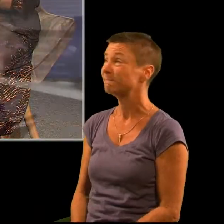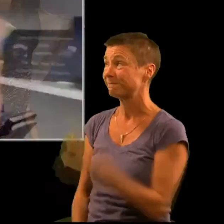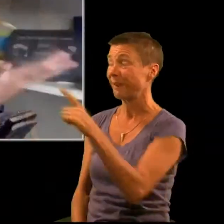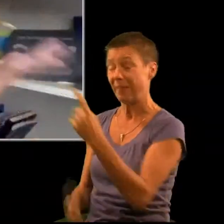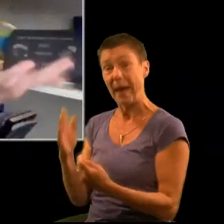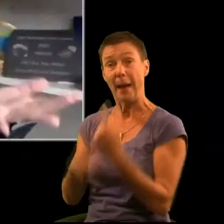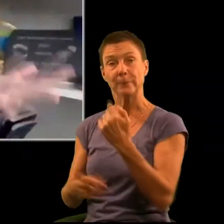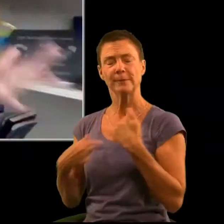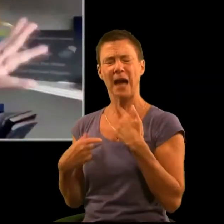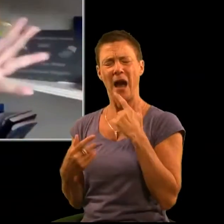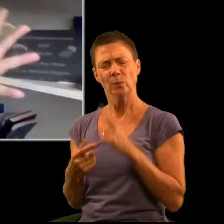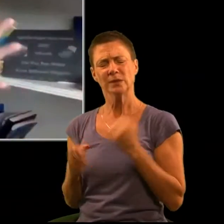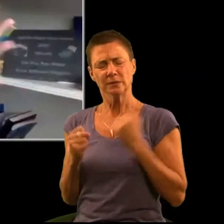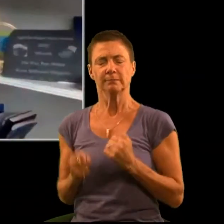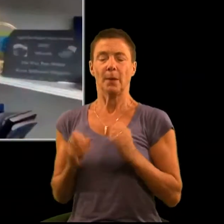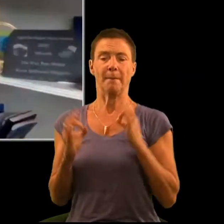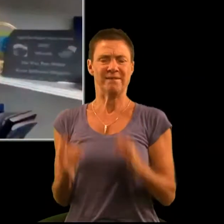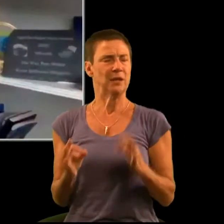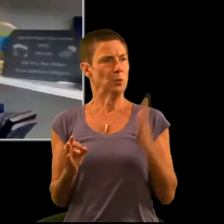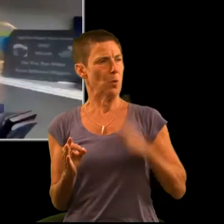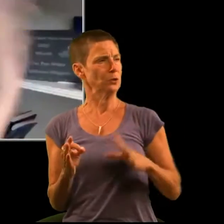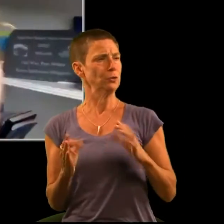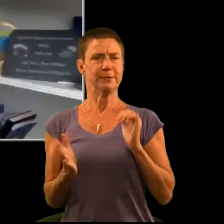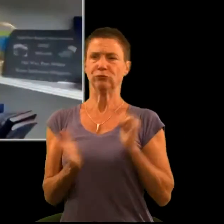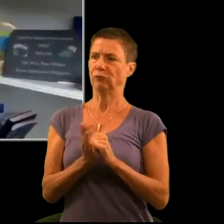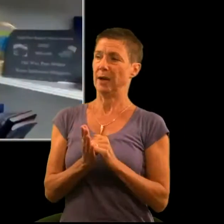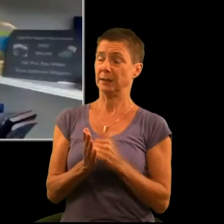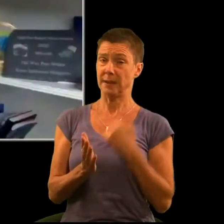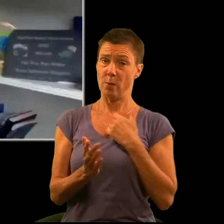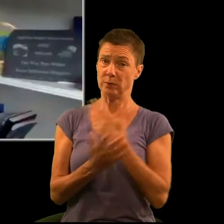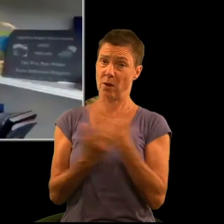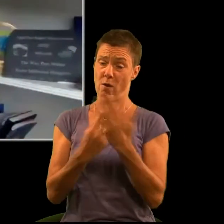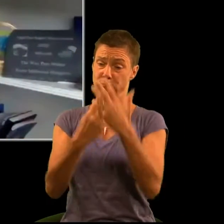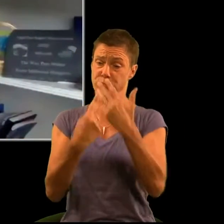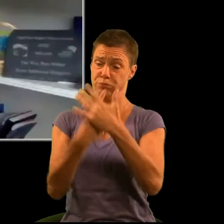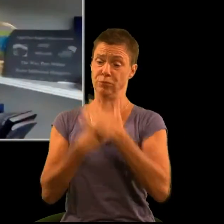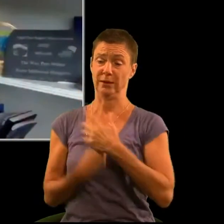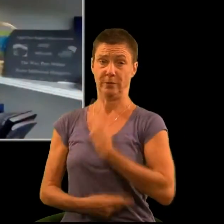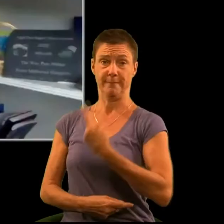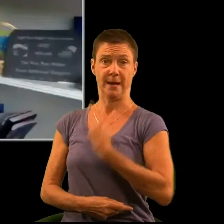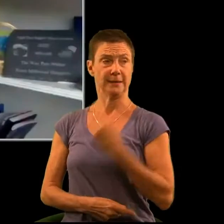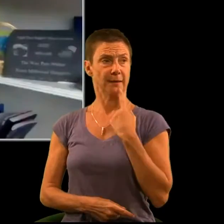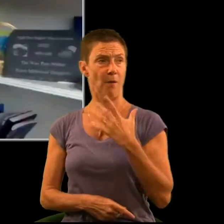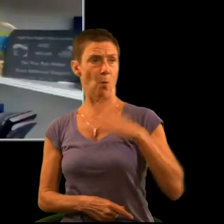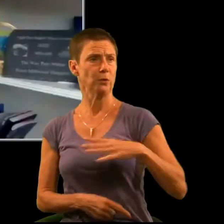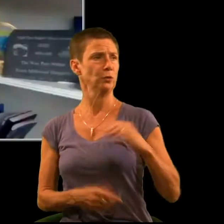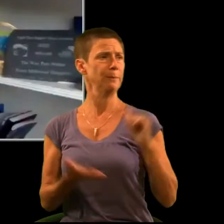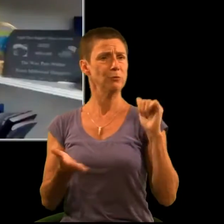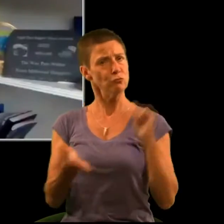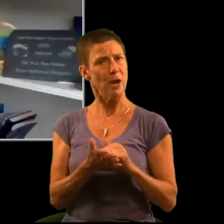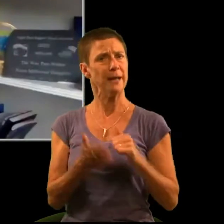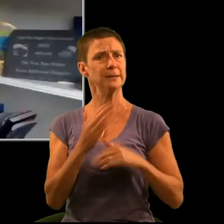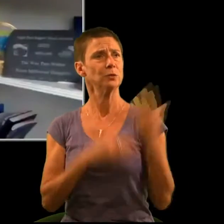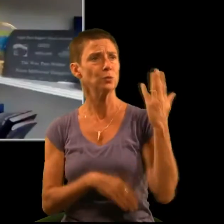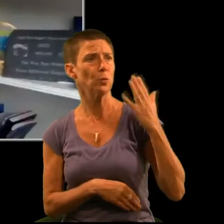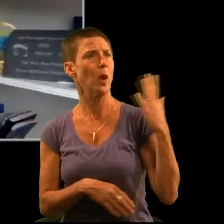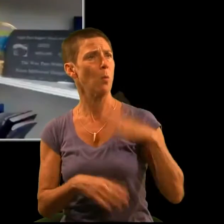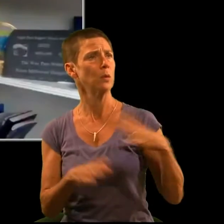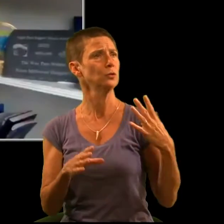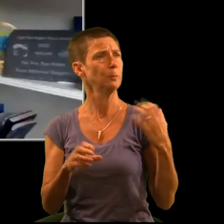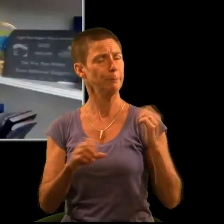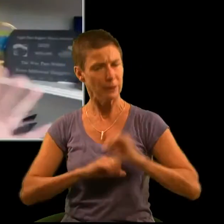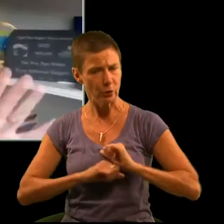was quite a perfectionist and I put a lot of pressure on myself to do the right thing at school.